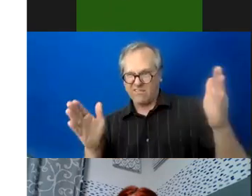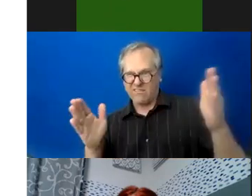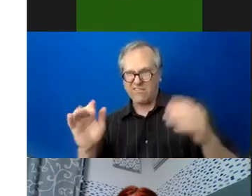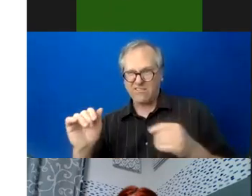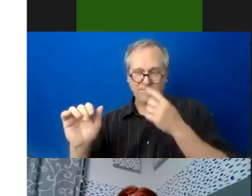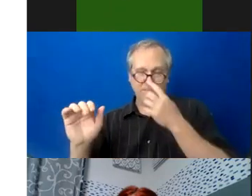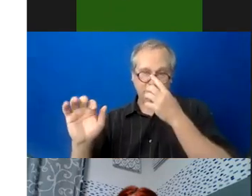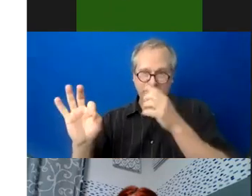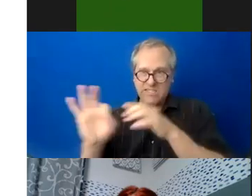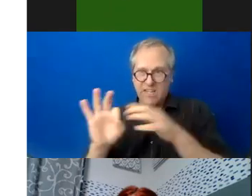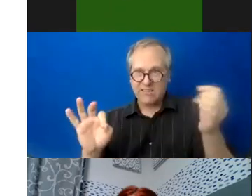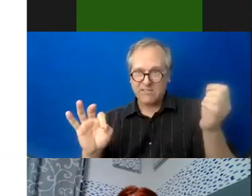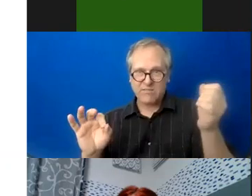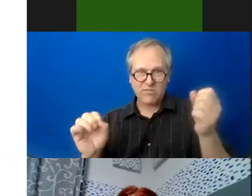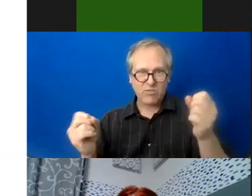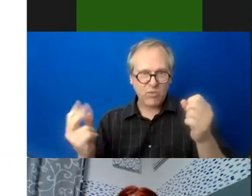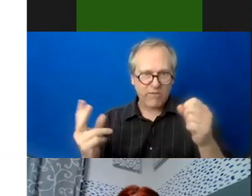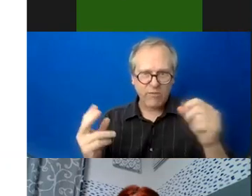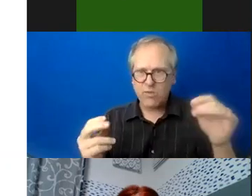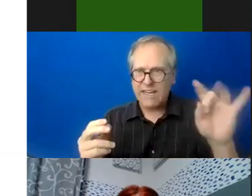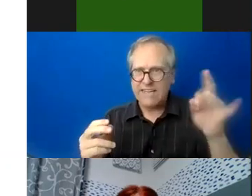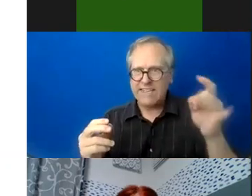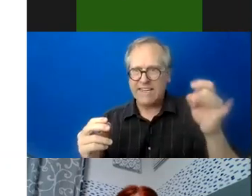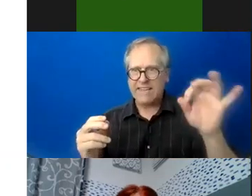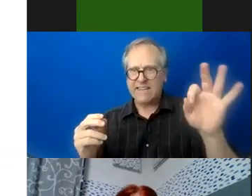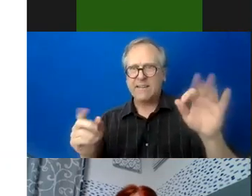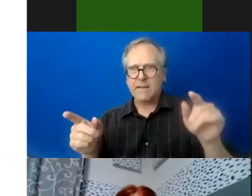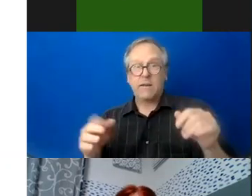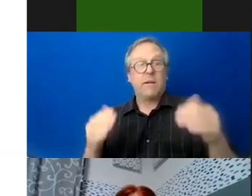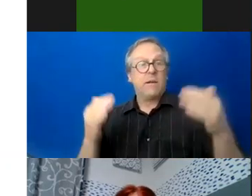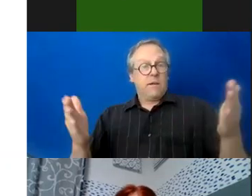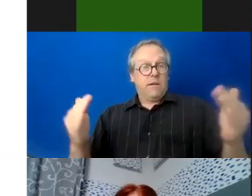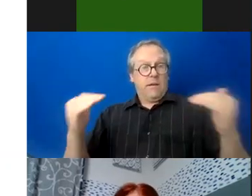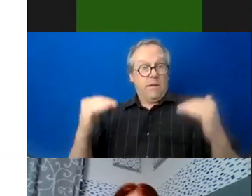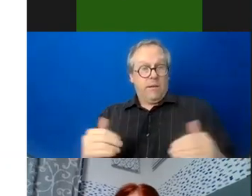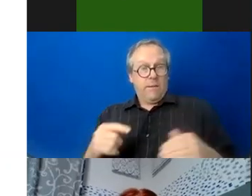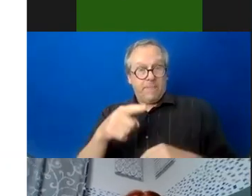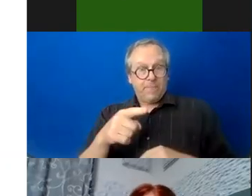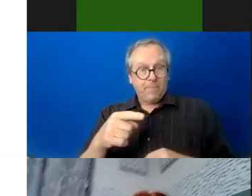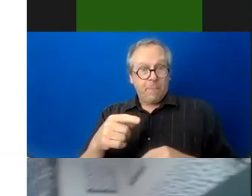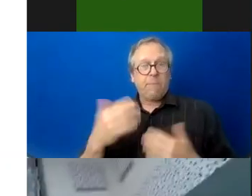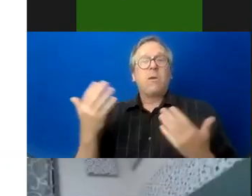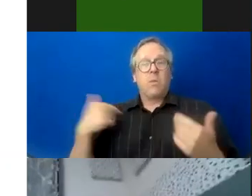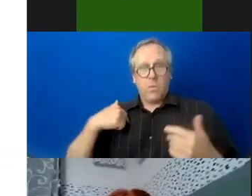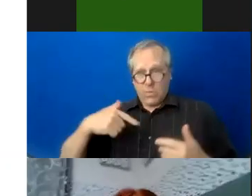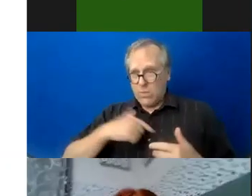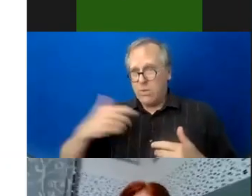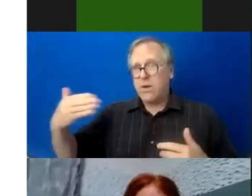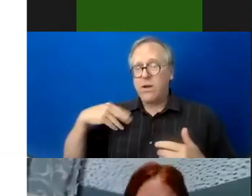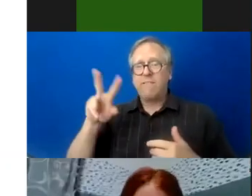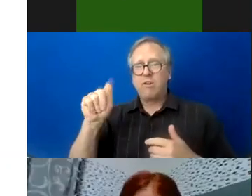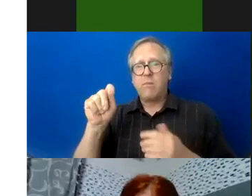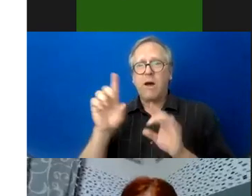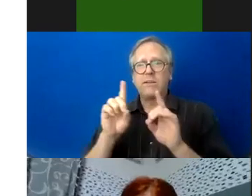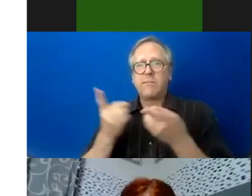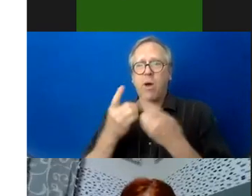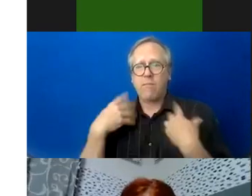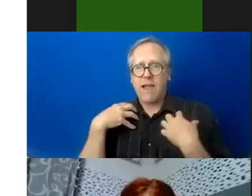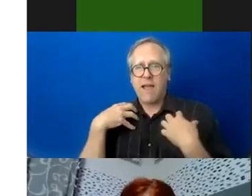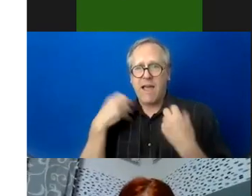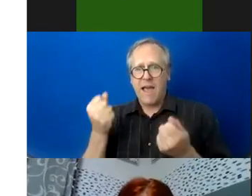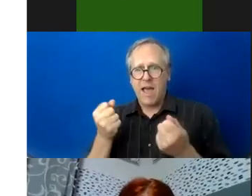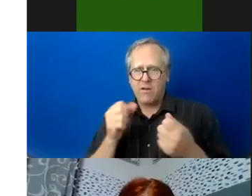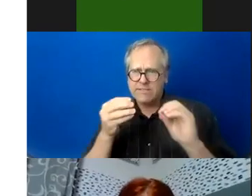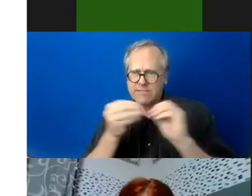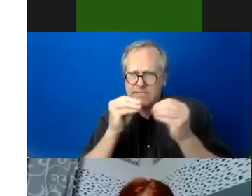if you could help, yeah, thank you. We did spend a fair amount of time in the Vermont Department of Health looking at the data as it relates